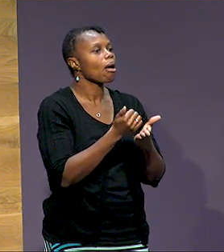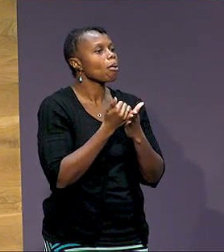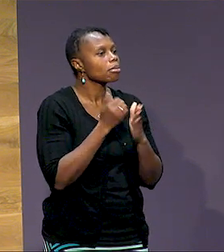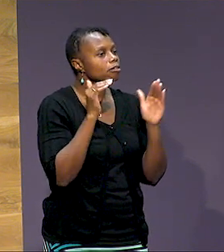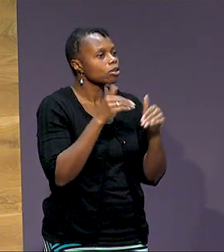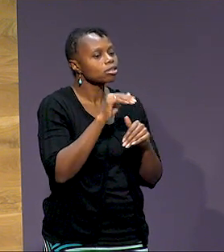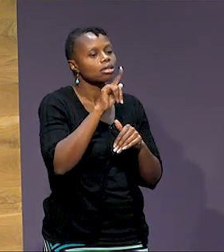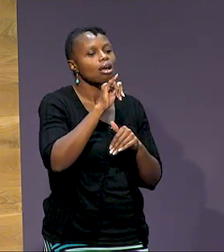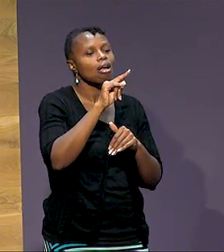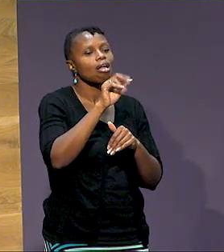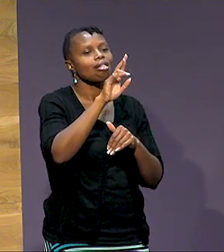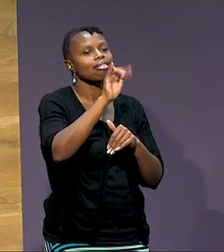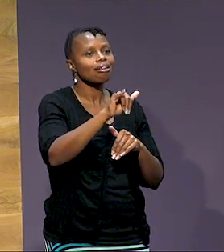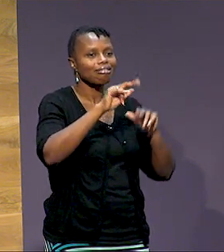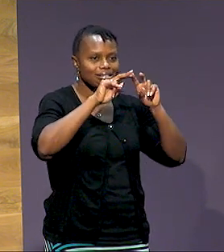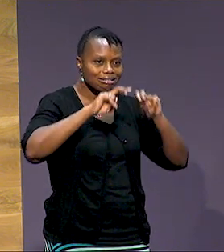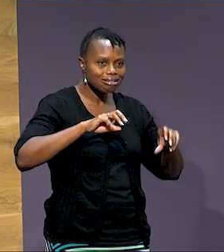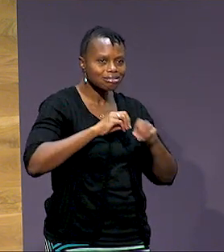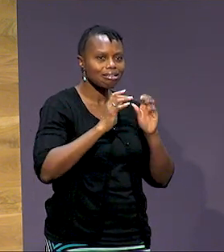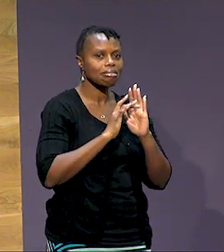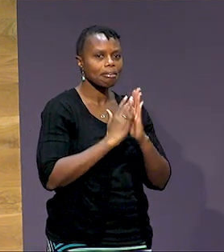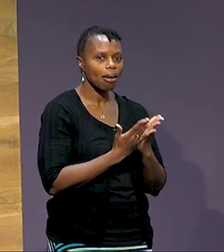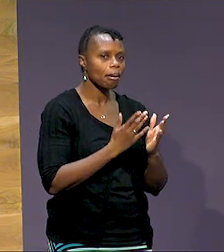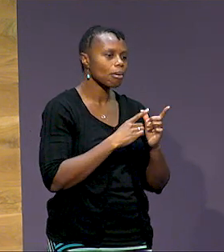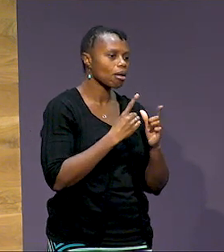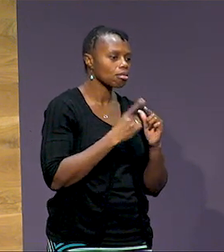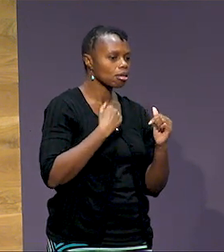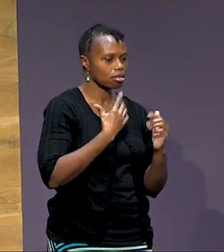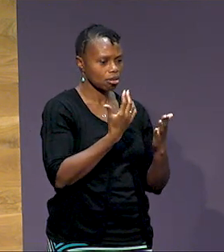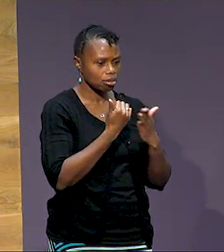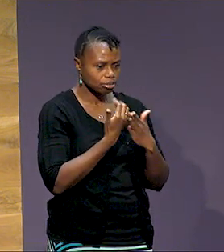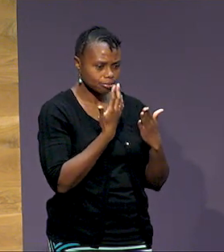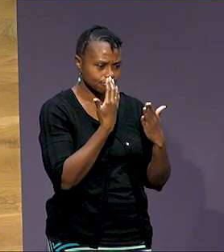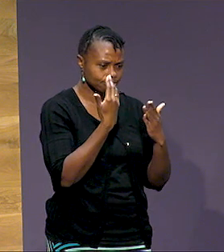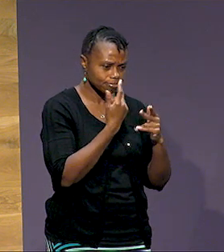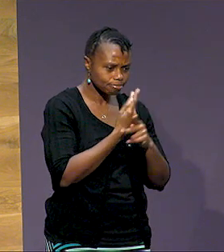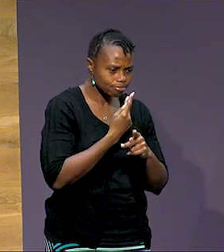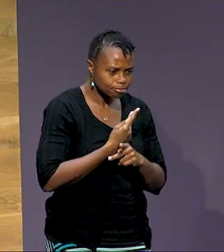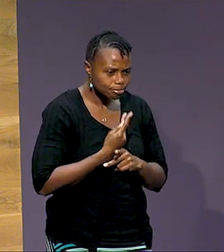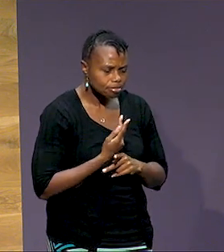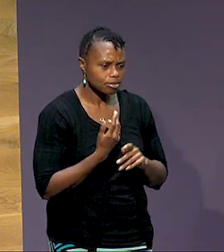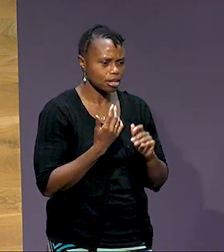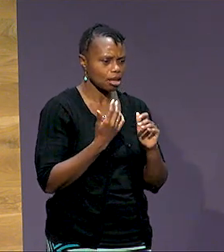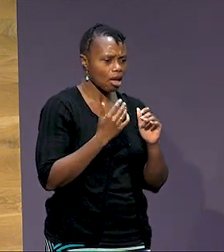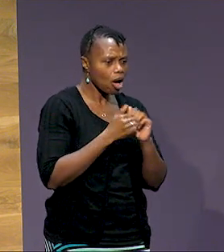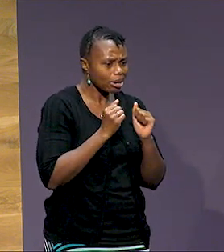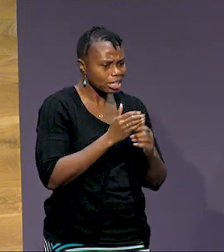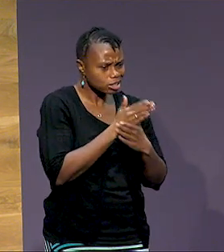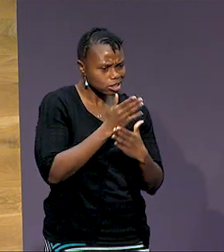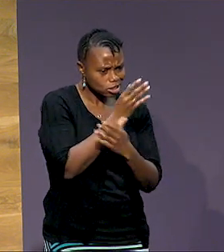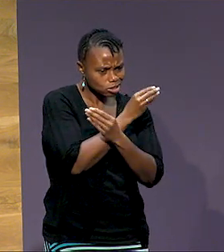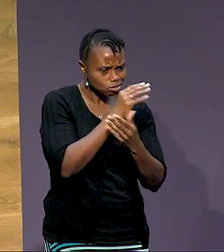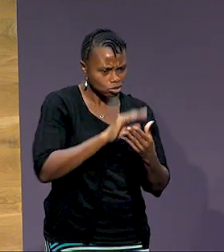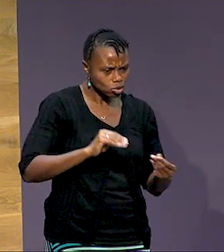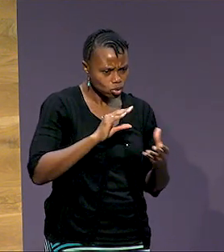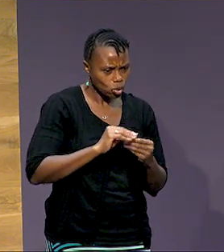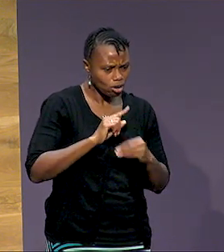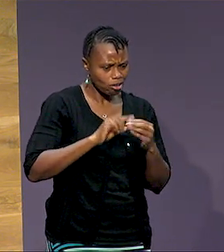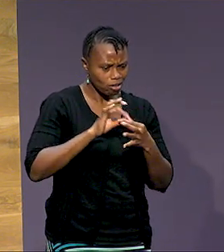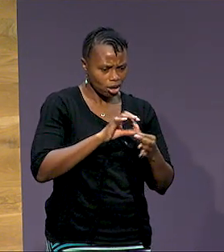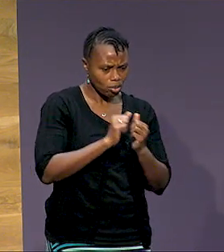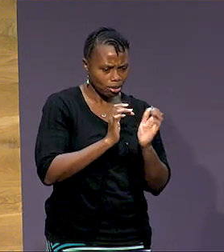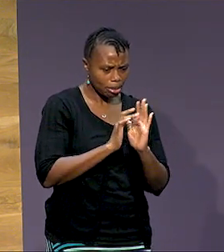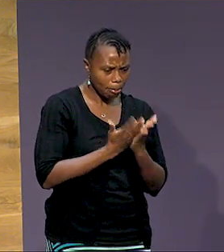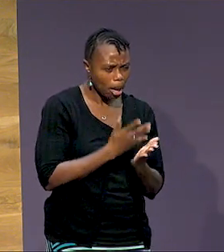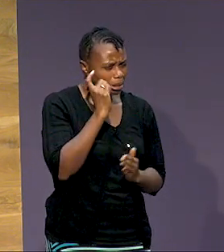but then also branched into how do you share the story of the Bible with people who would not pick up a Bible in a way that